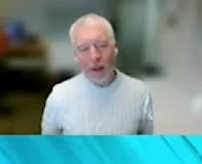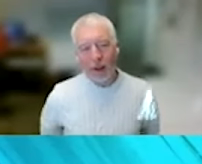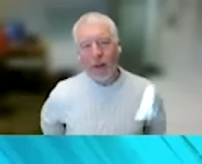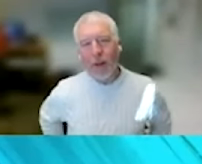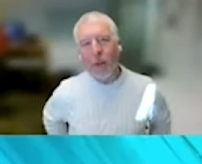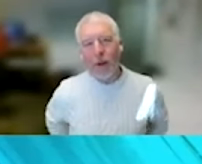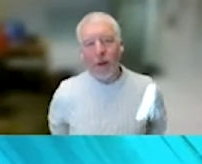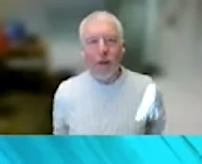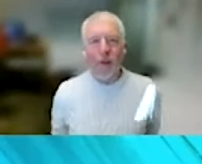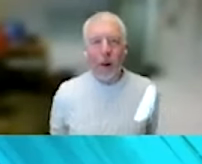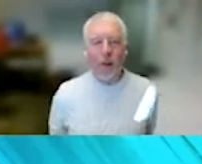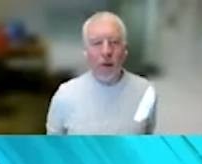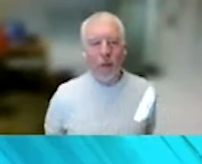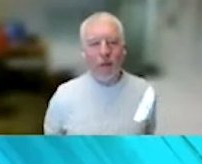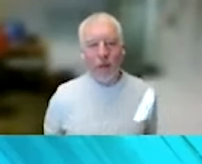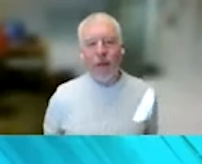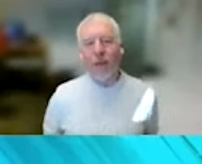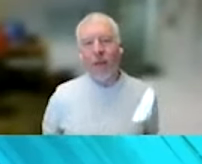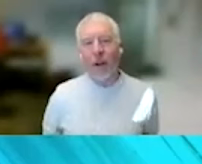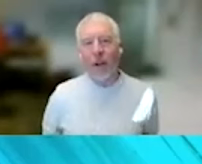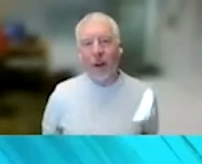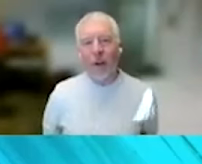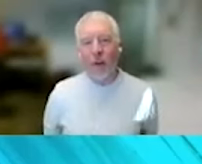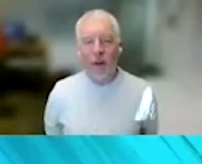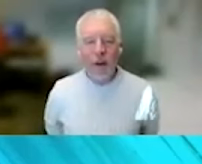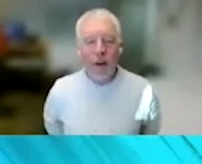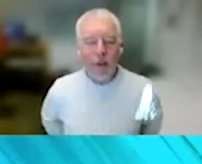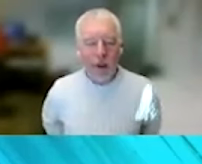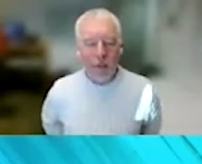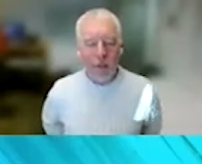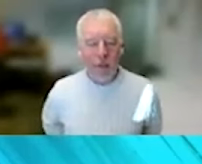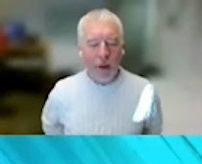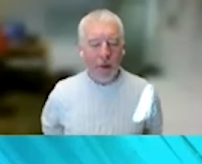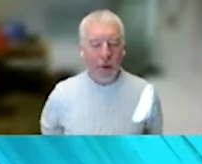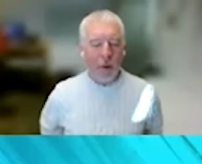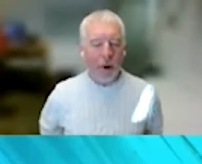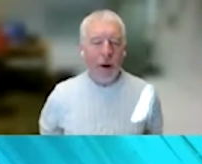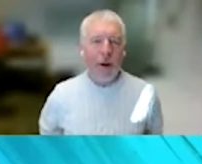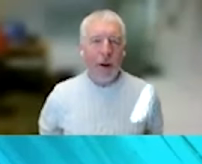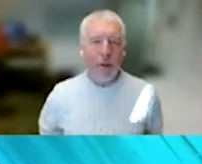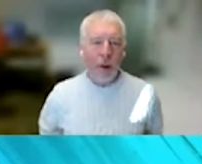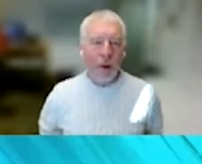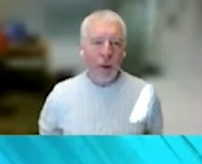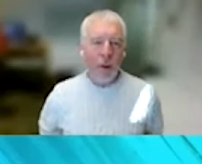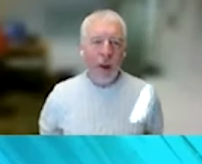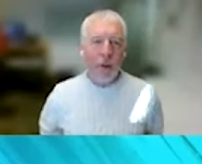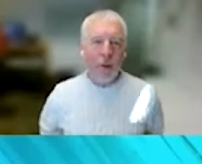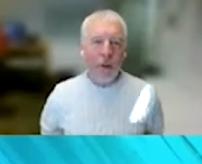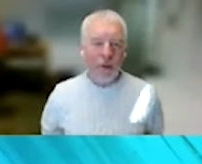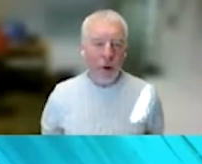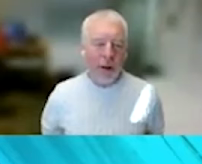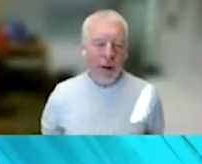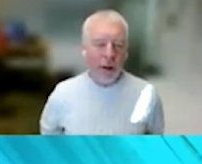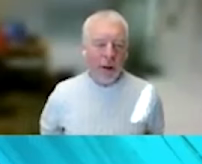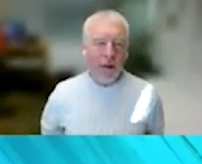and thinking about these topics from is universal design and learning, which many of you are familiar with UDL, but